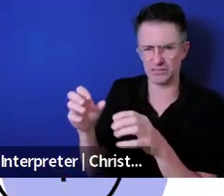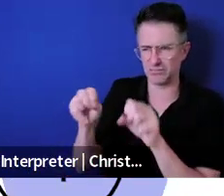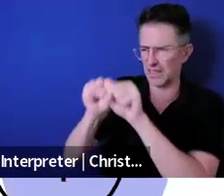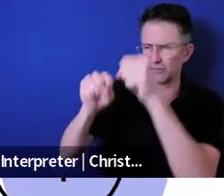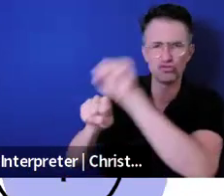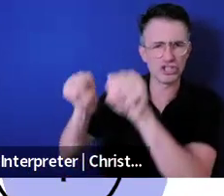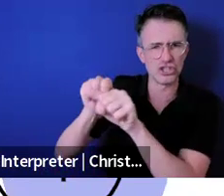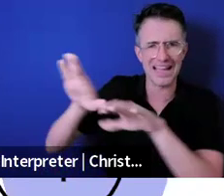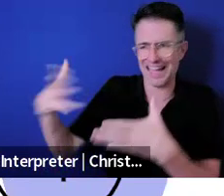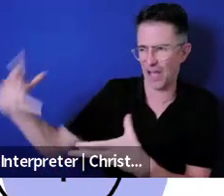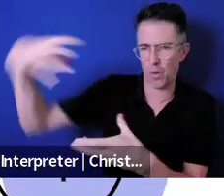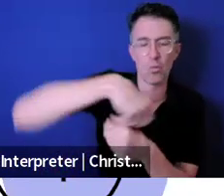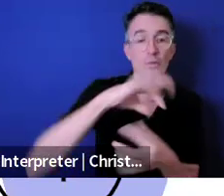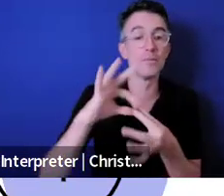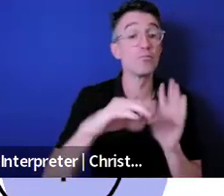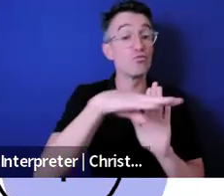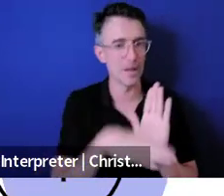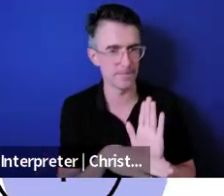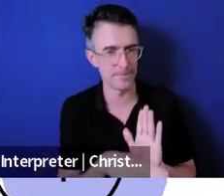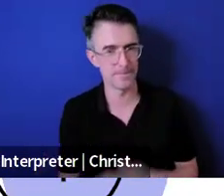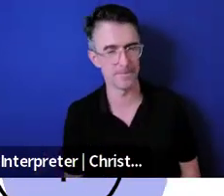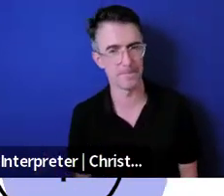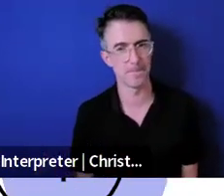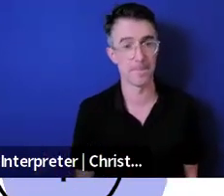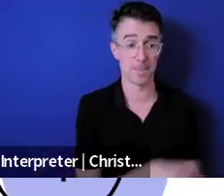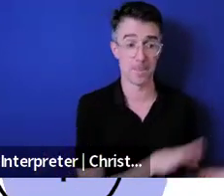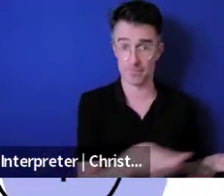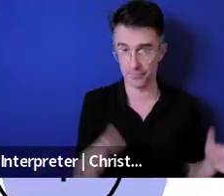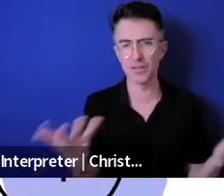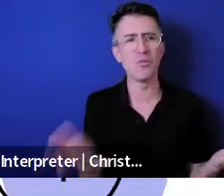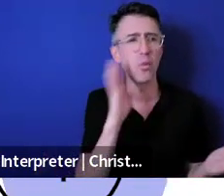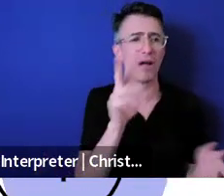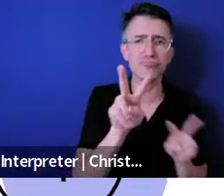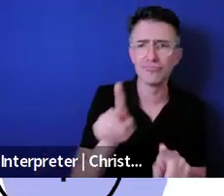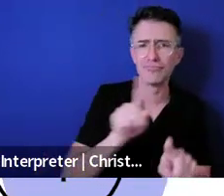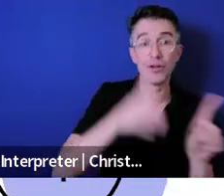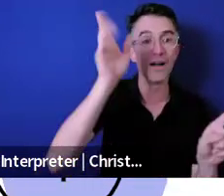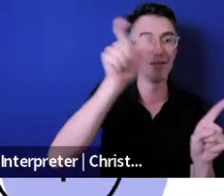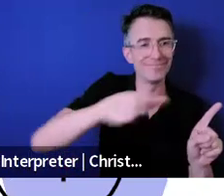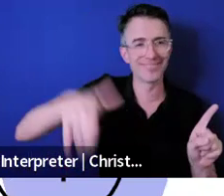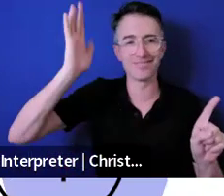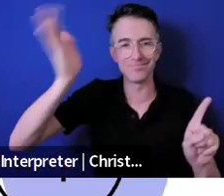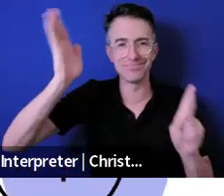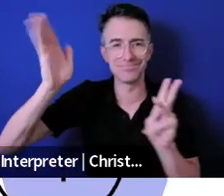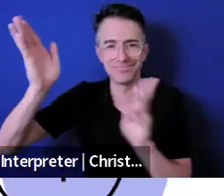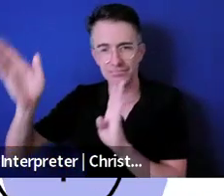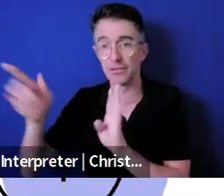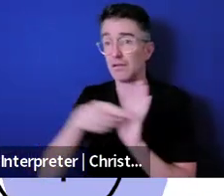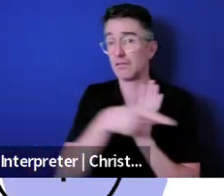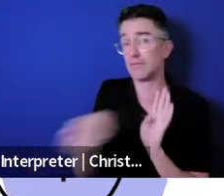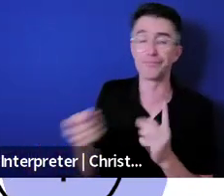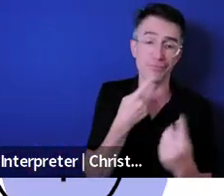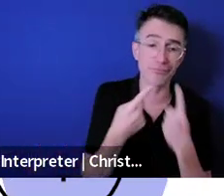listen to the previous webinars in this series around disability extra cost, how to assess that, and